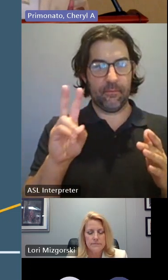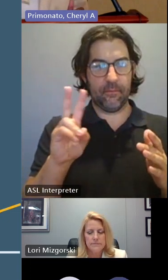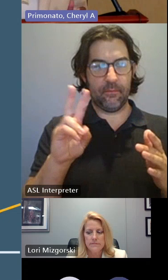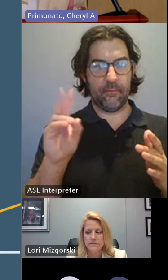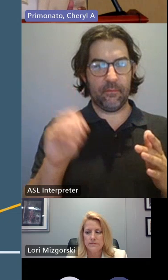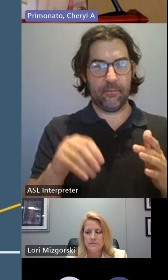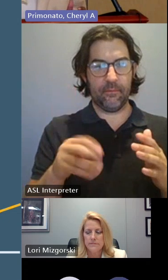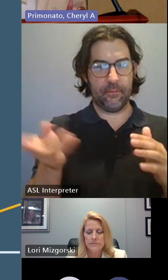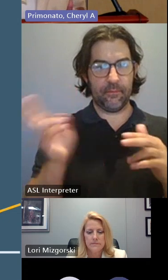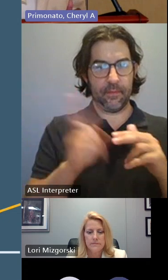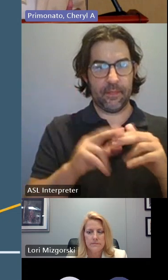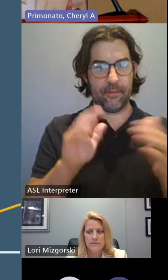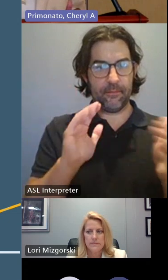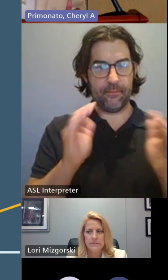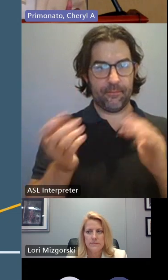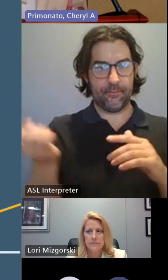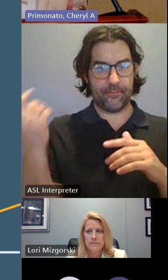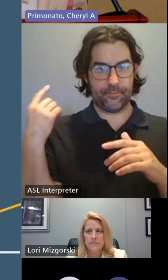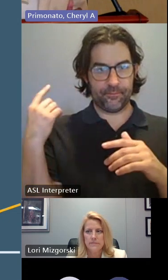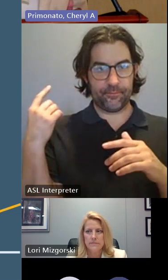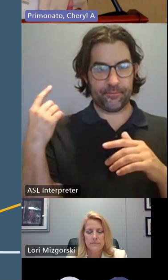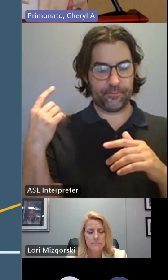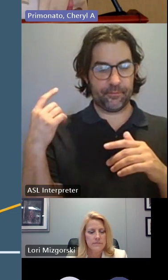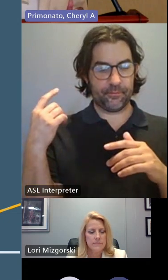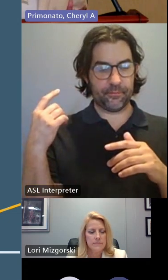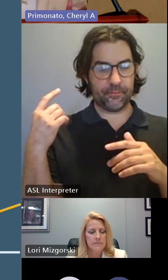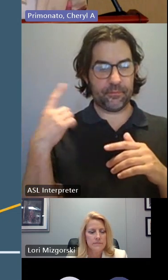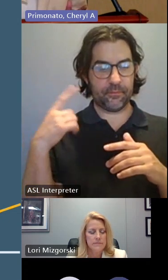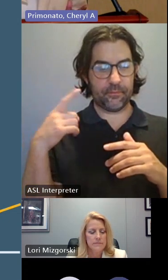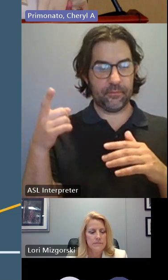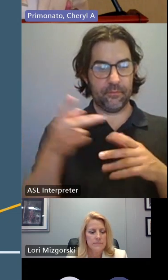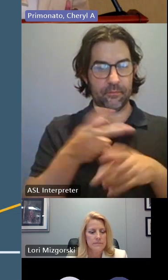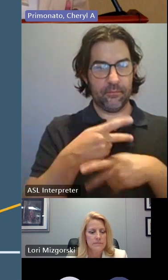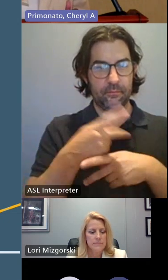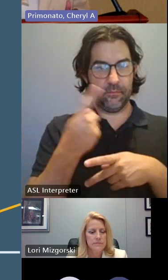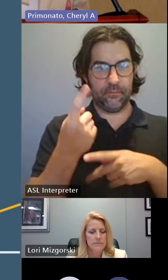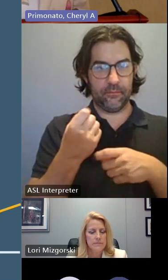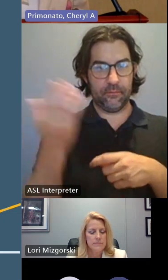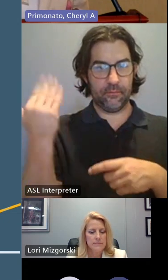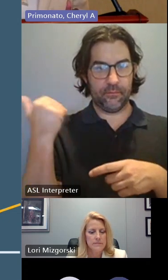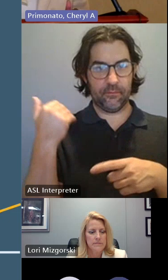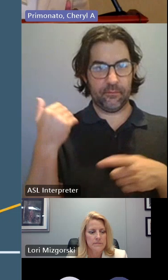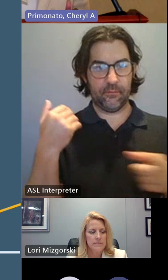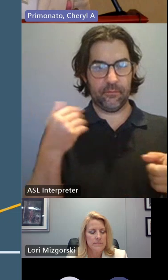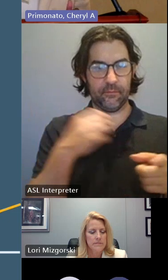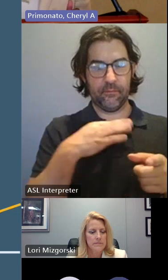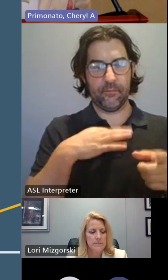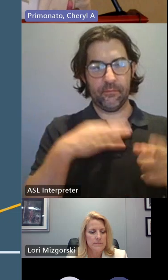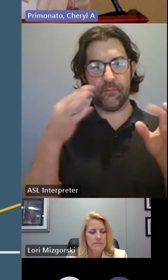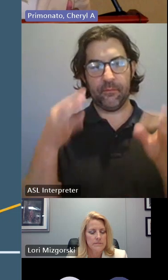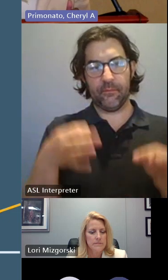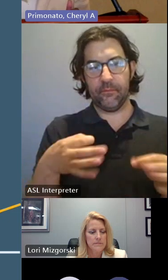13.6% increase over the previous contract prices for these products 1 year ago. Staff have determined the